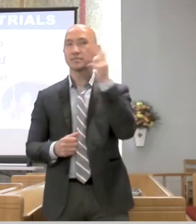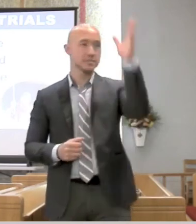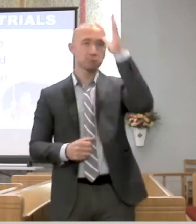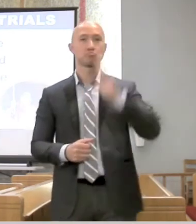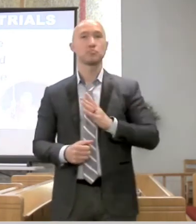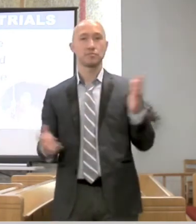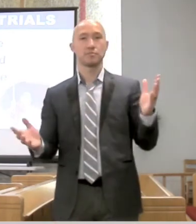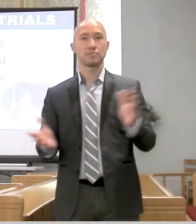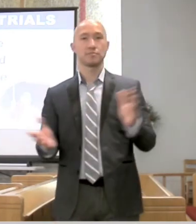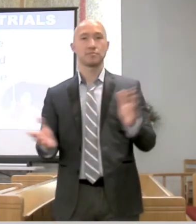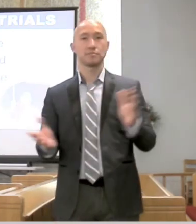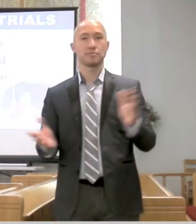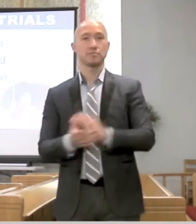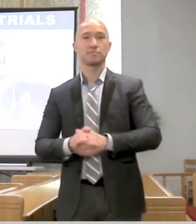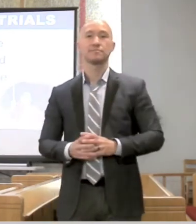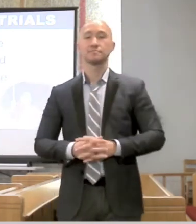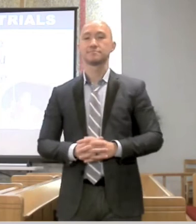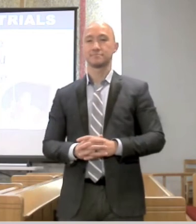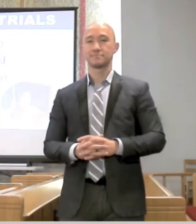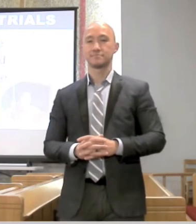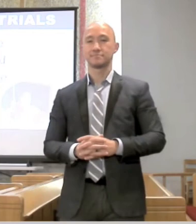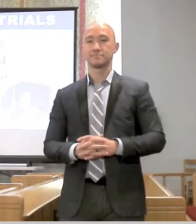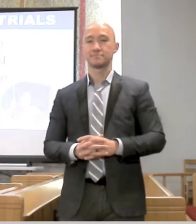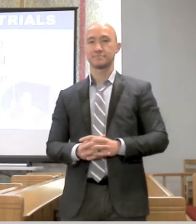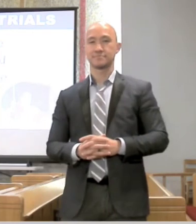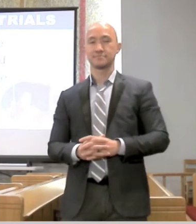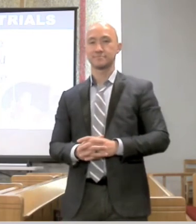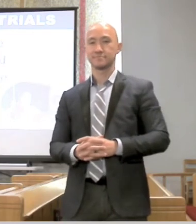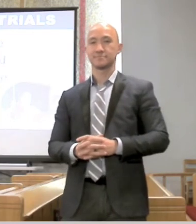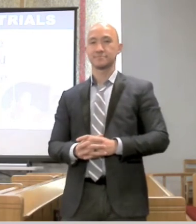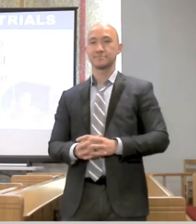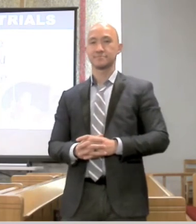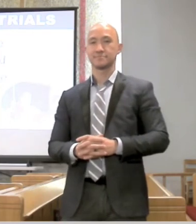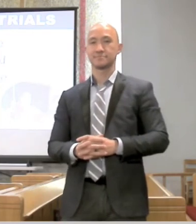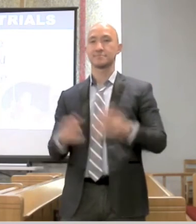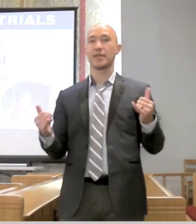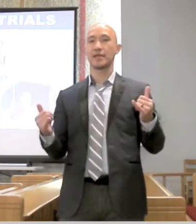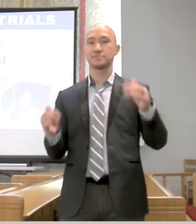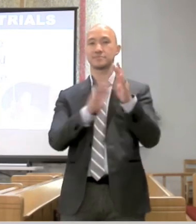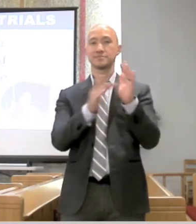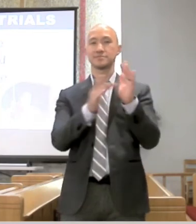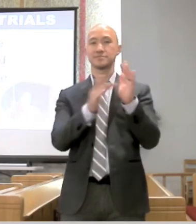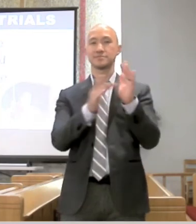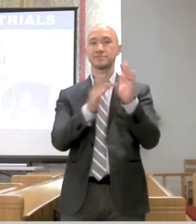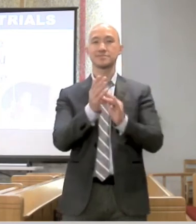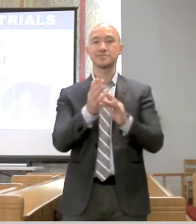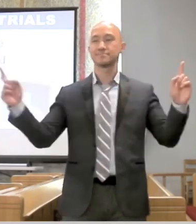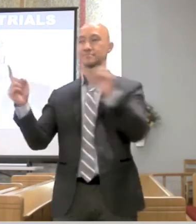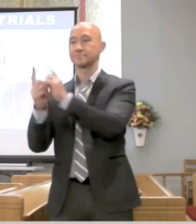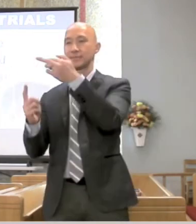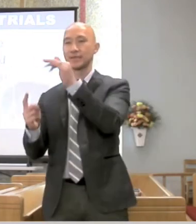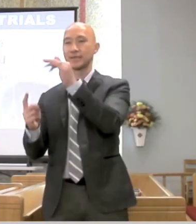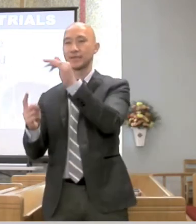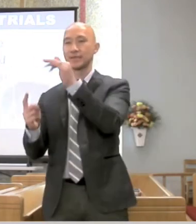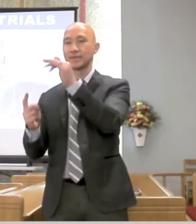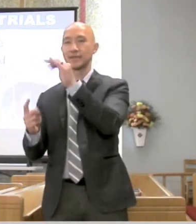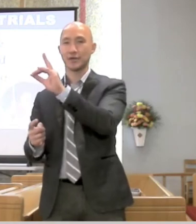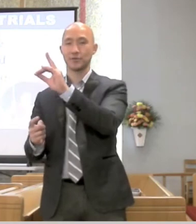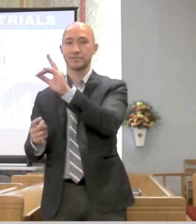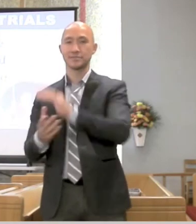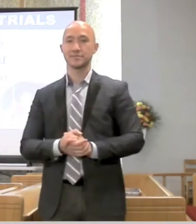that's what he wanted to see. But as you know from the accounts, when Jesus is before Herod, he doesn't say a thing. He